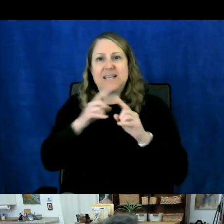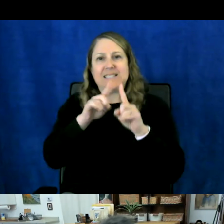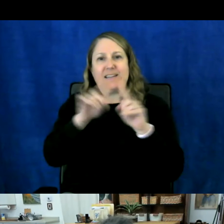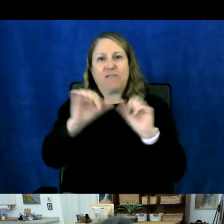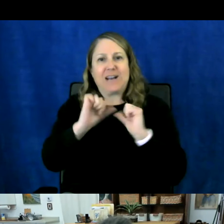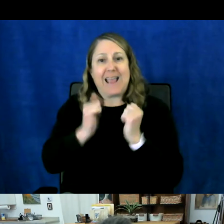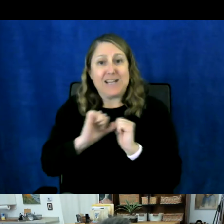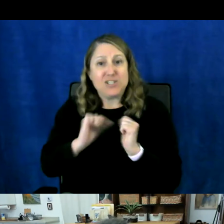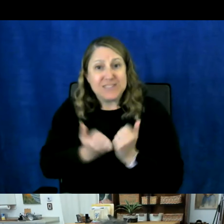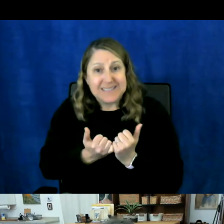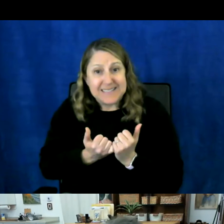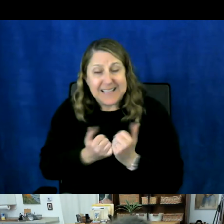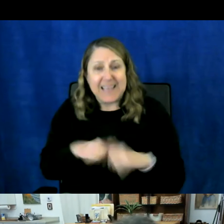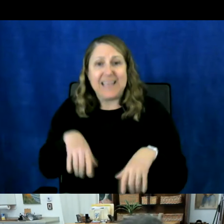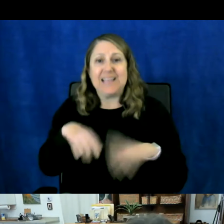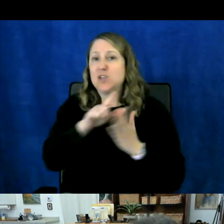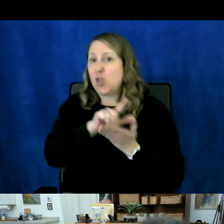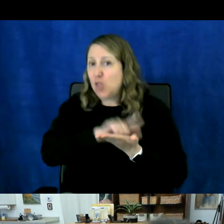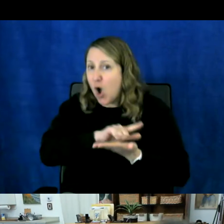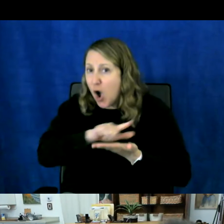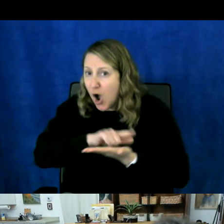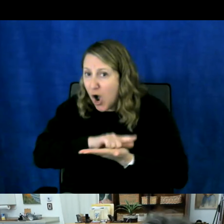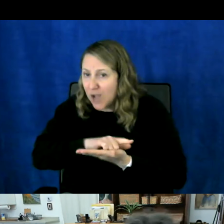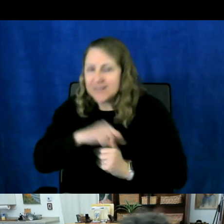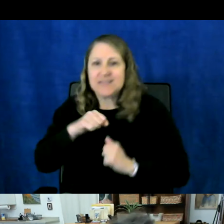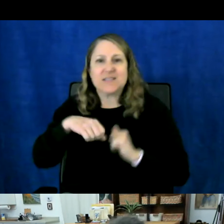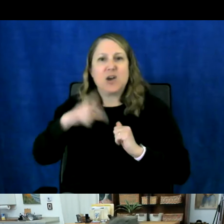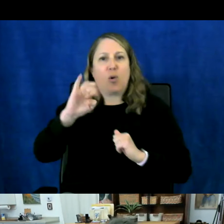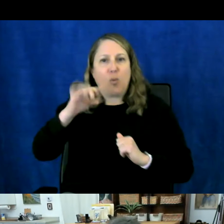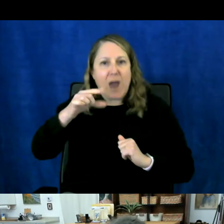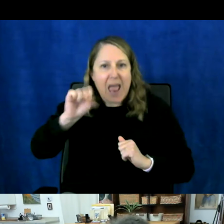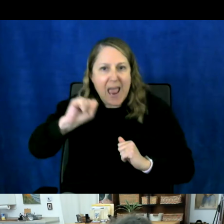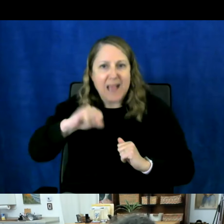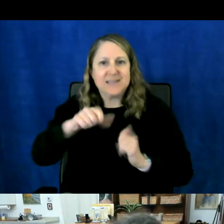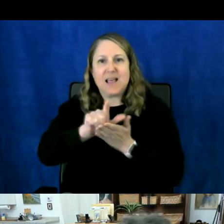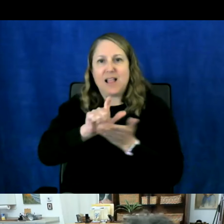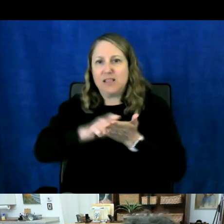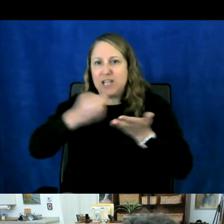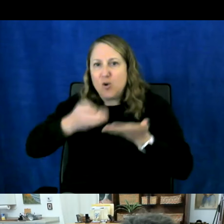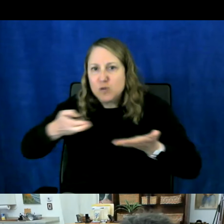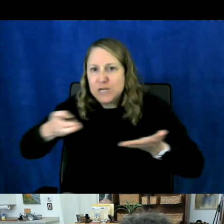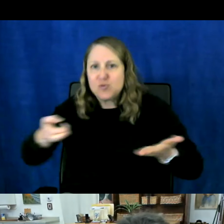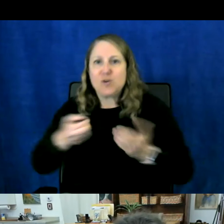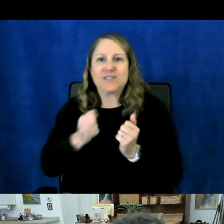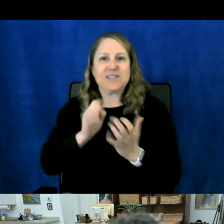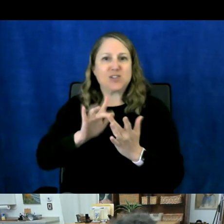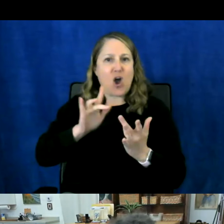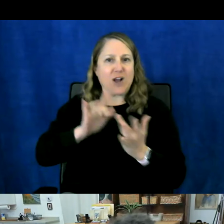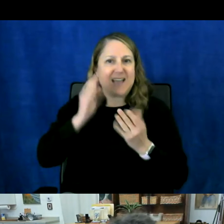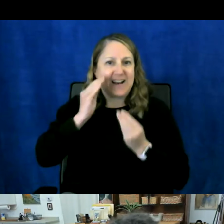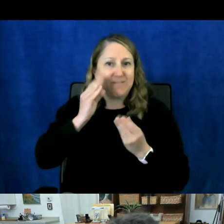agencies, laws, regulations, legal resources, contact people, all of the different things that